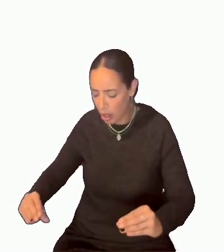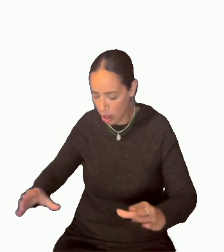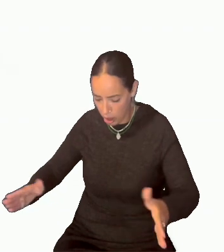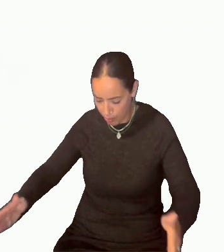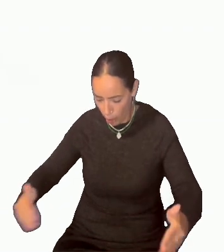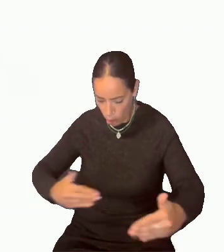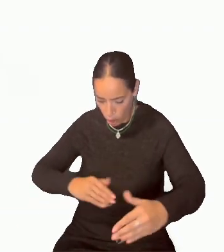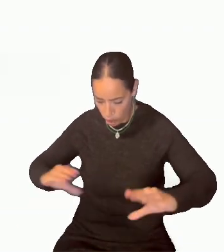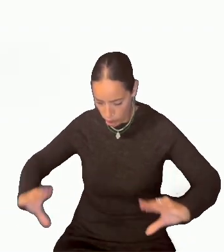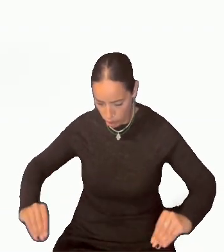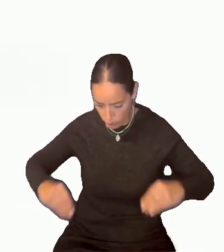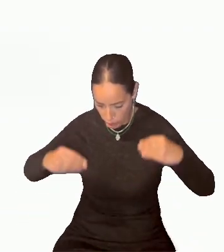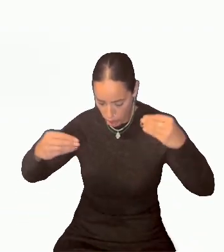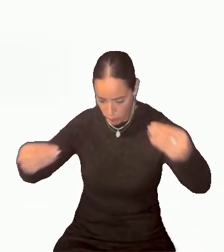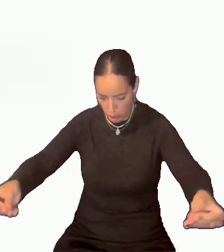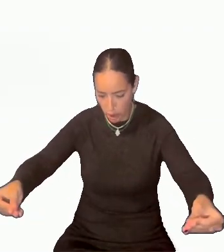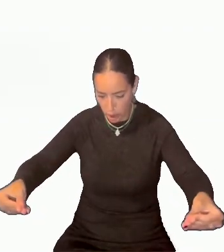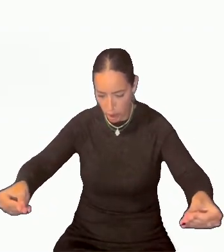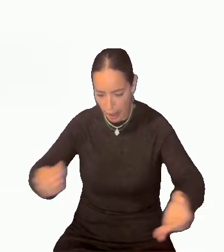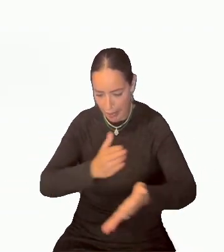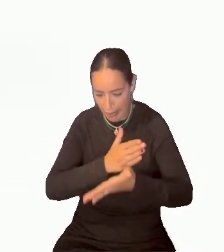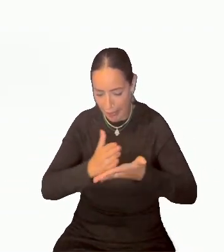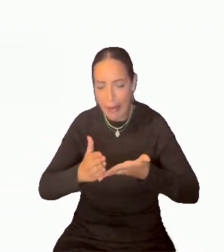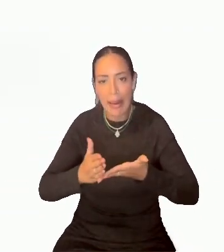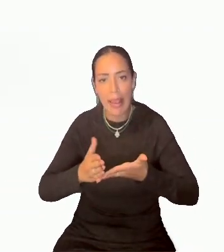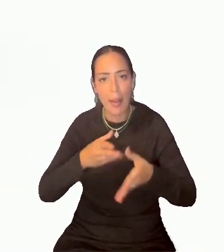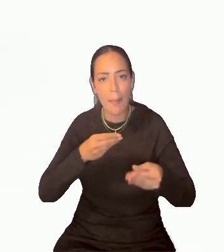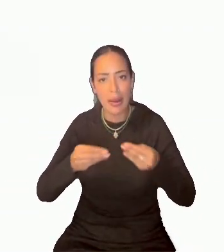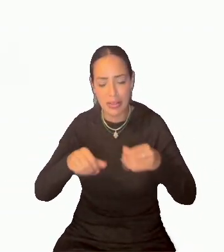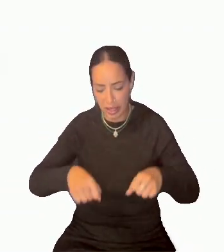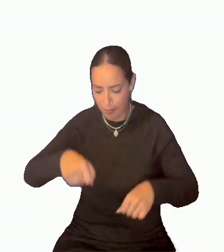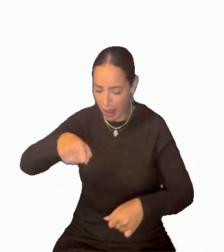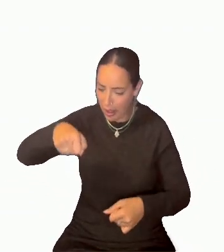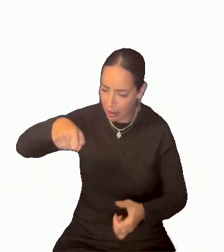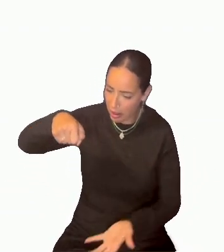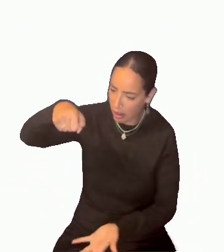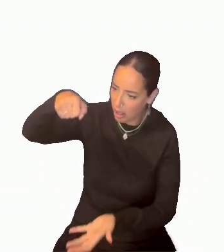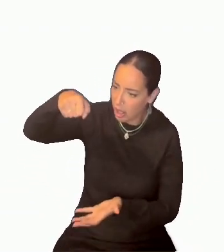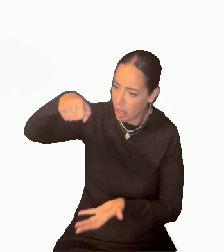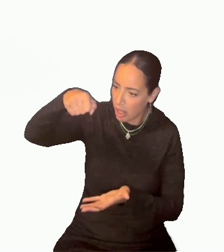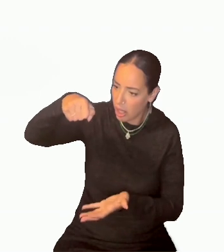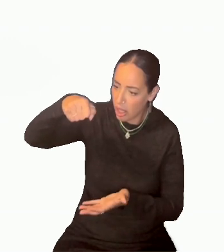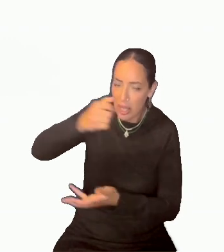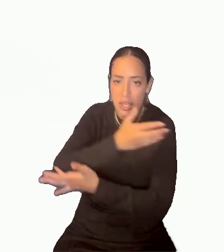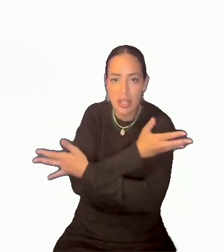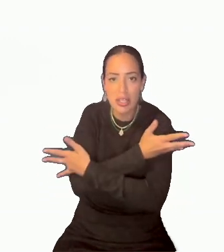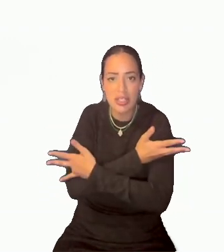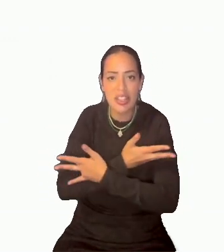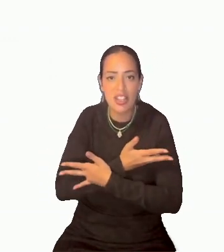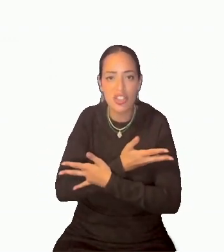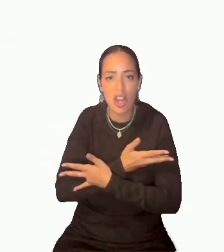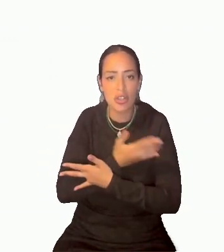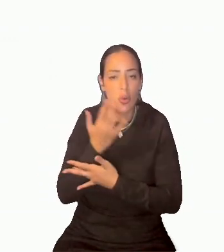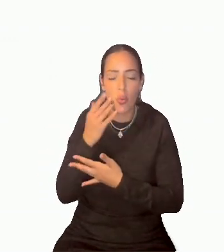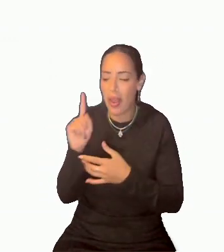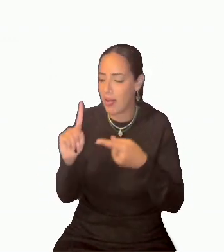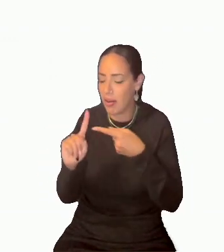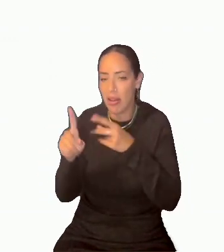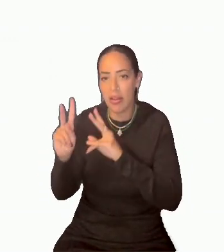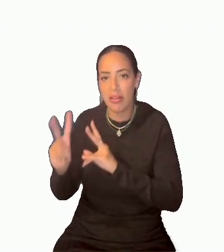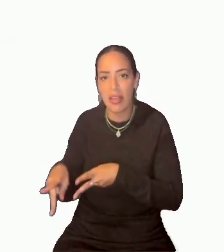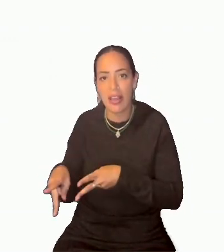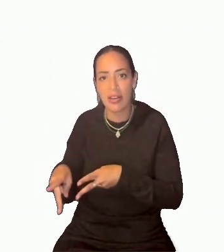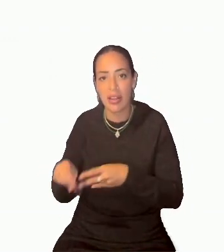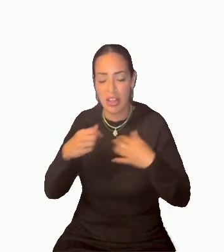the top of it, there was a clear plastic bag with the dog tag around it and in red writing, "T-shirt worn in incident." Cuss